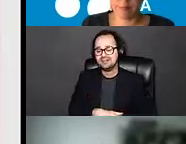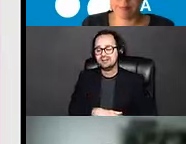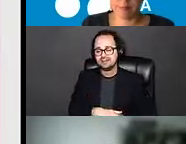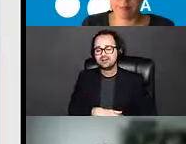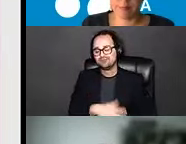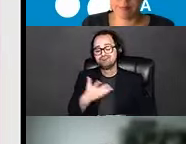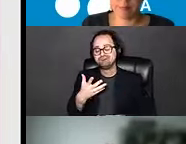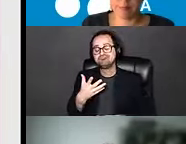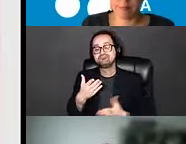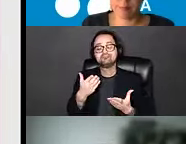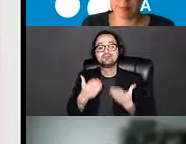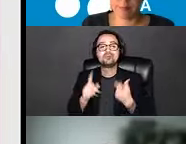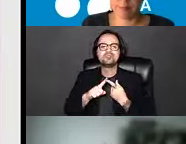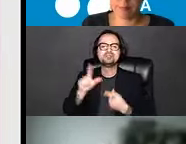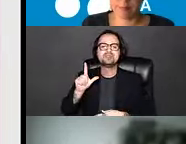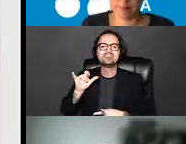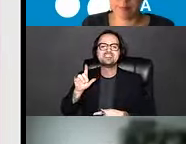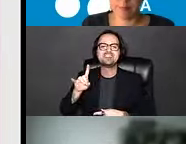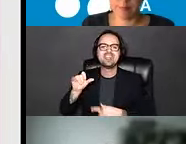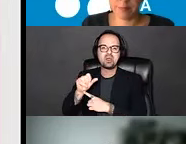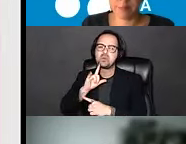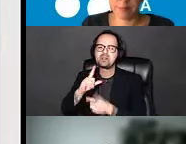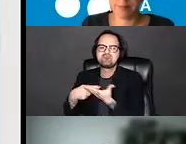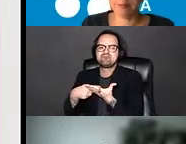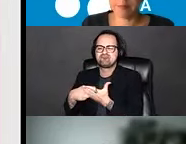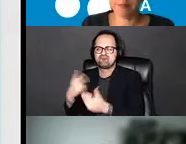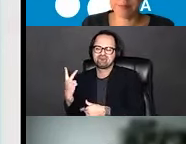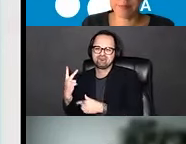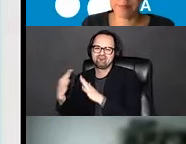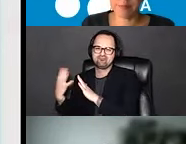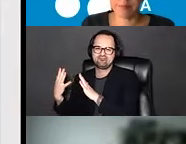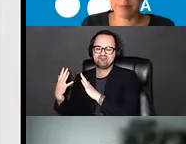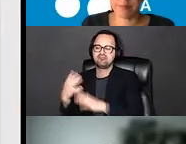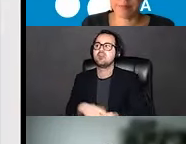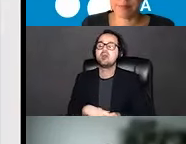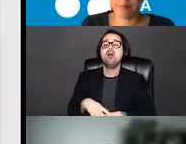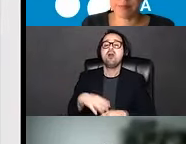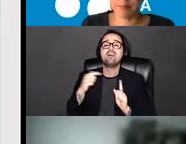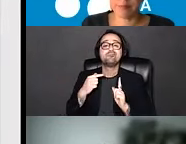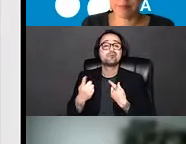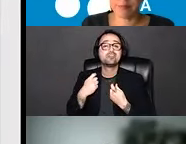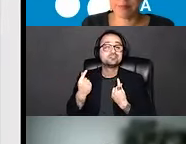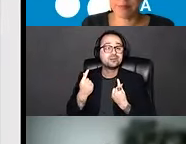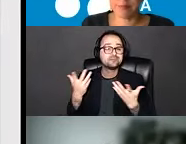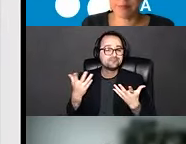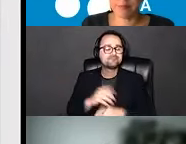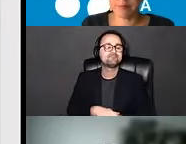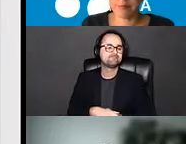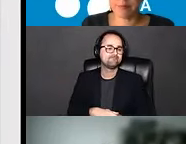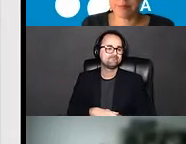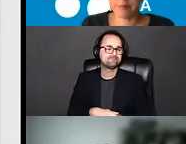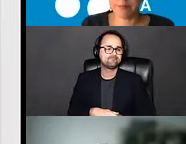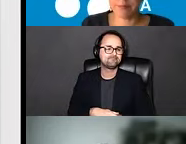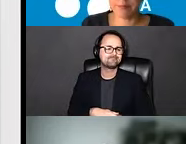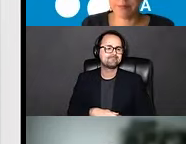to probably to Lydia. We'll work that out while you guys are in your Zoom rooms. But basically the questions are kind